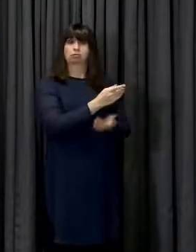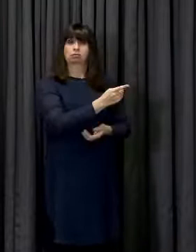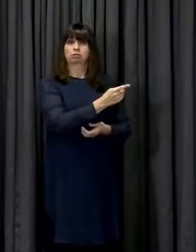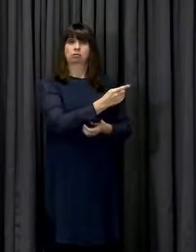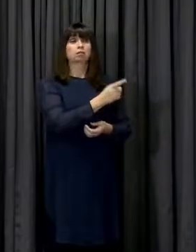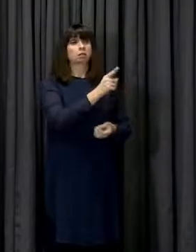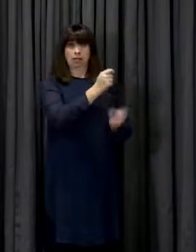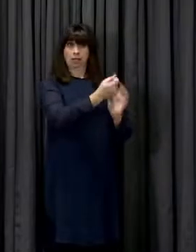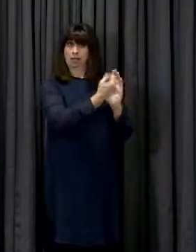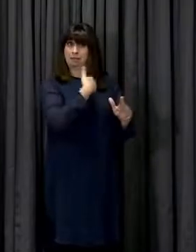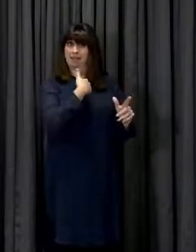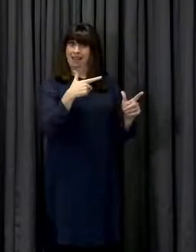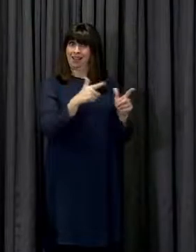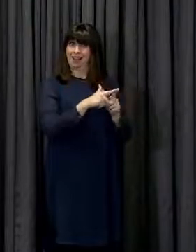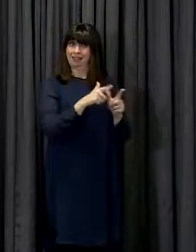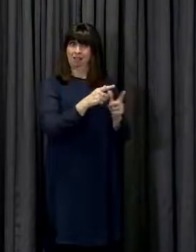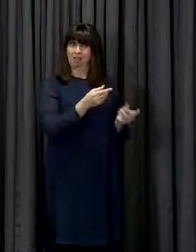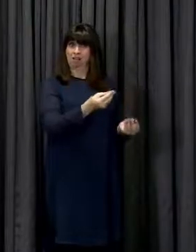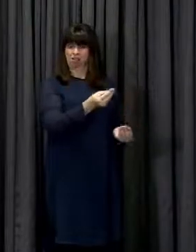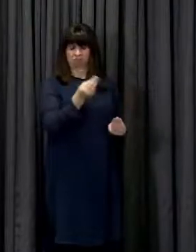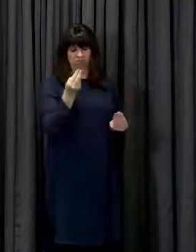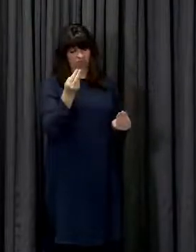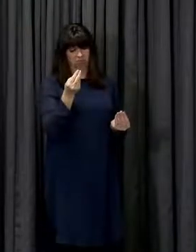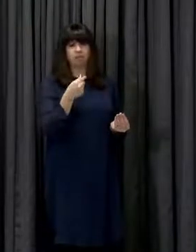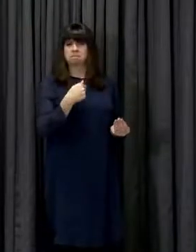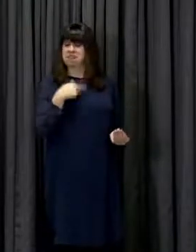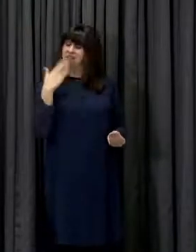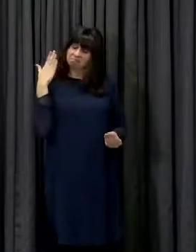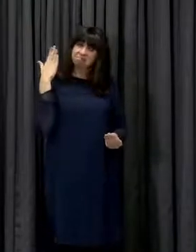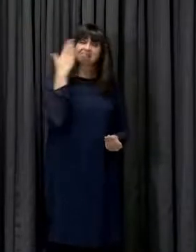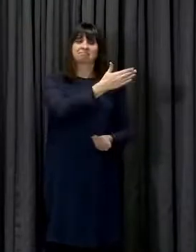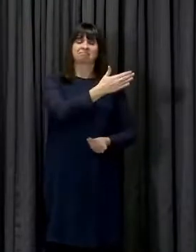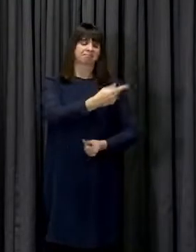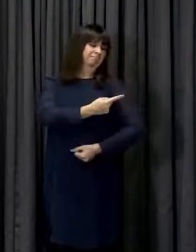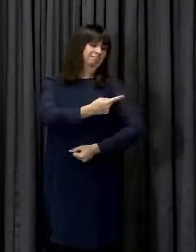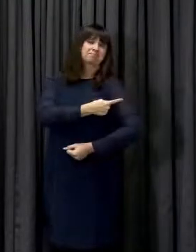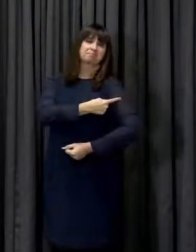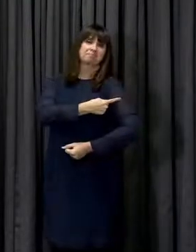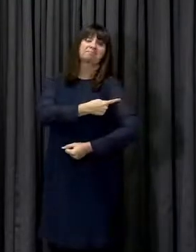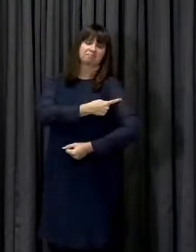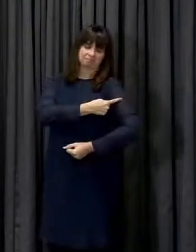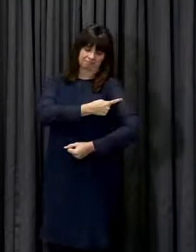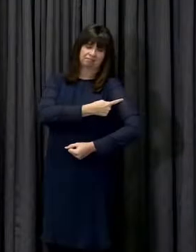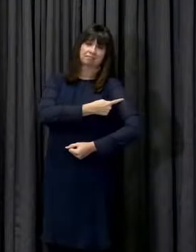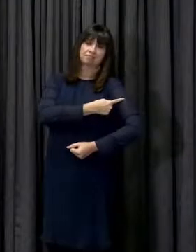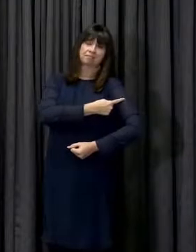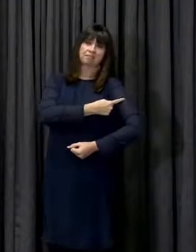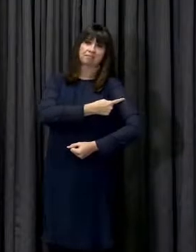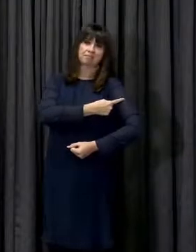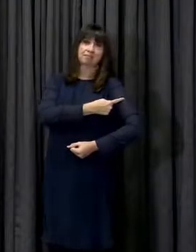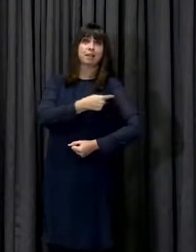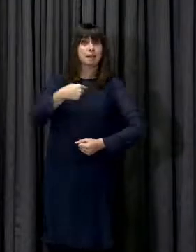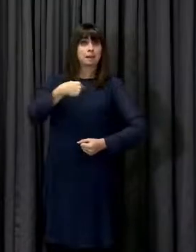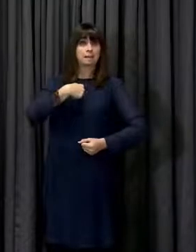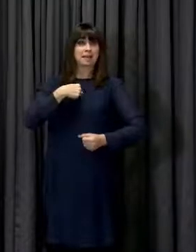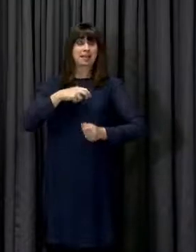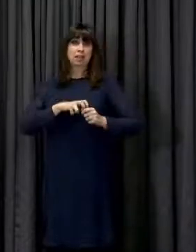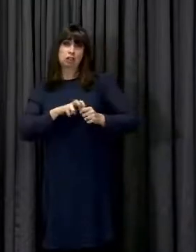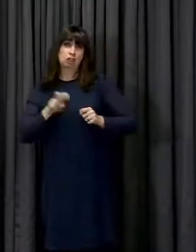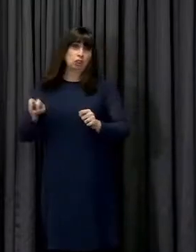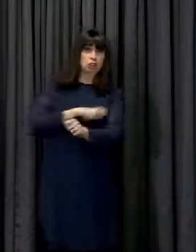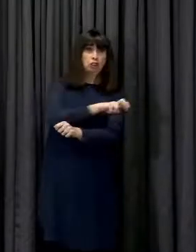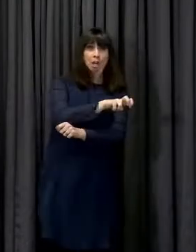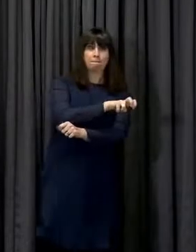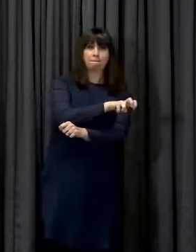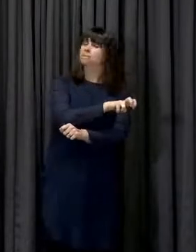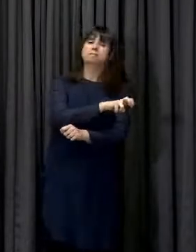have the vaccine, that I'm in the category of people to be invited, I will definitely be having the vaccine myself, but I won't be jumping the queue to get